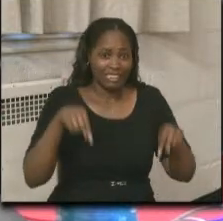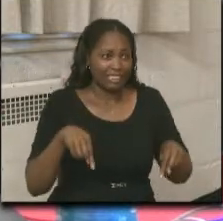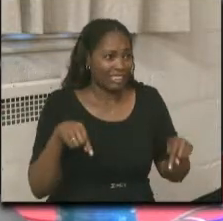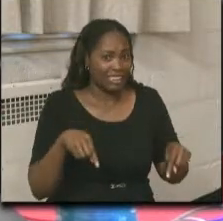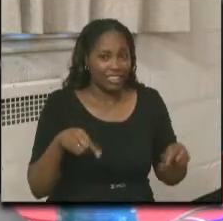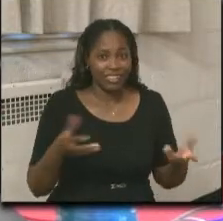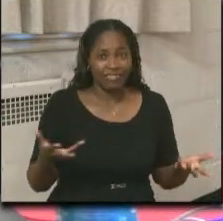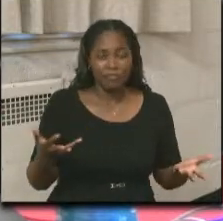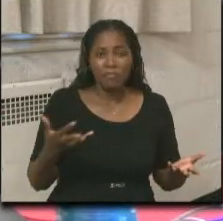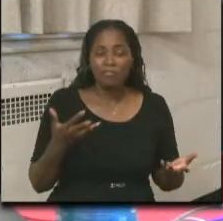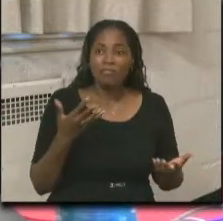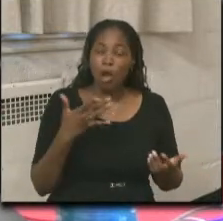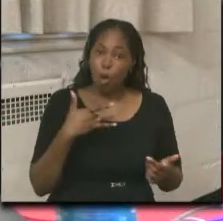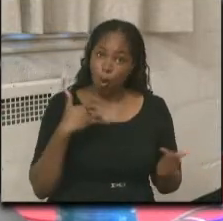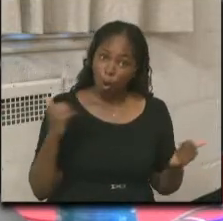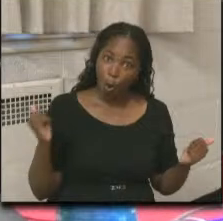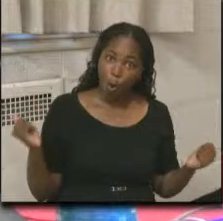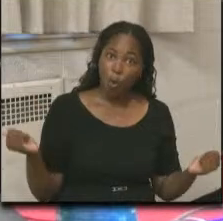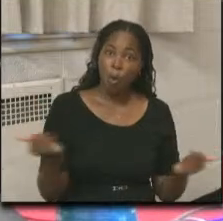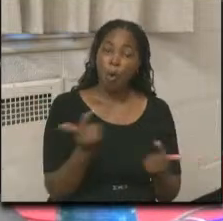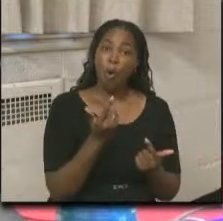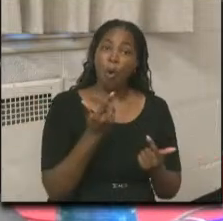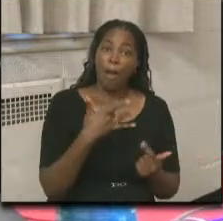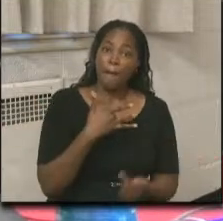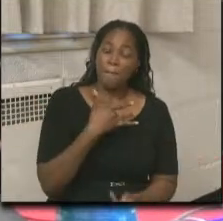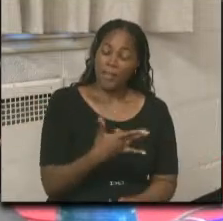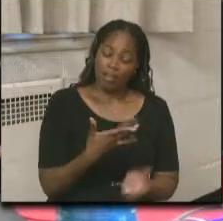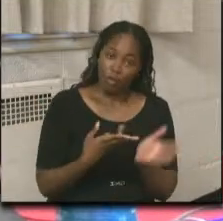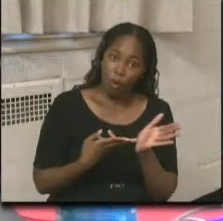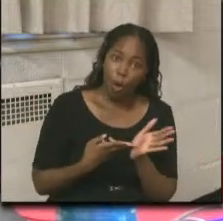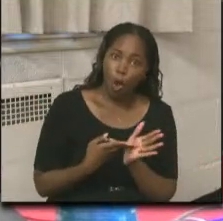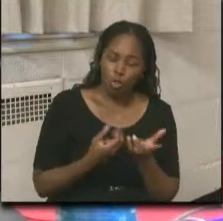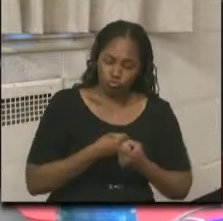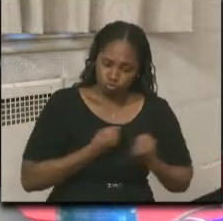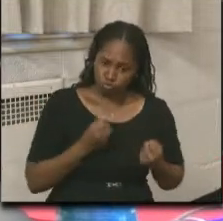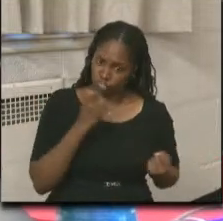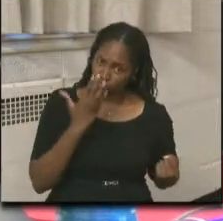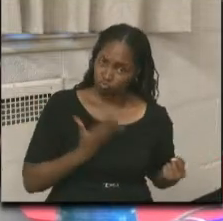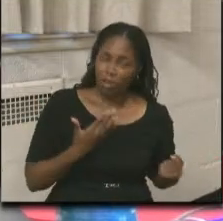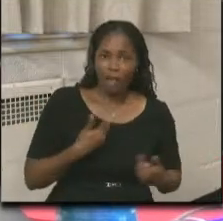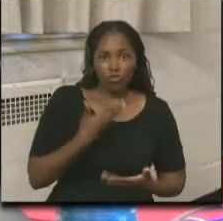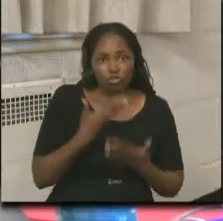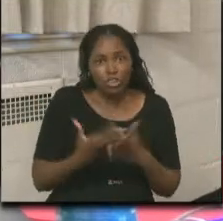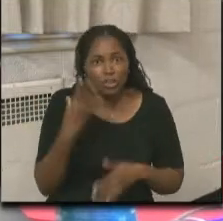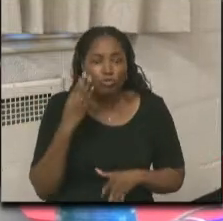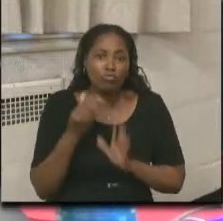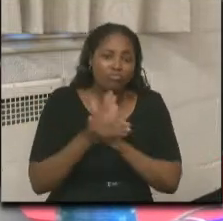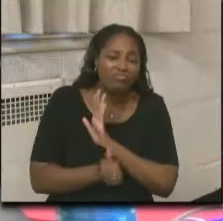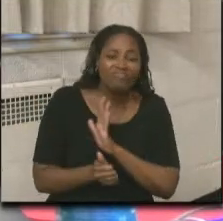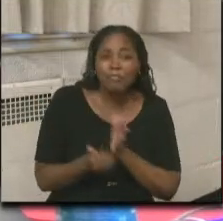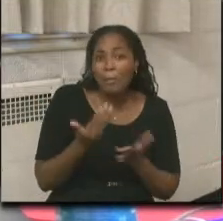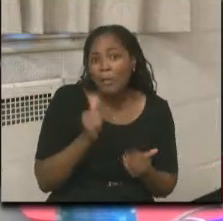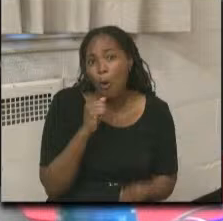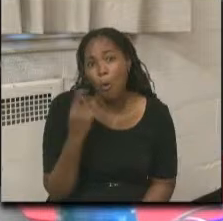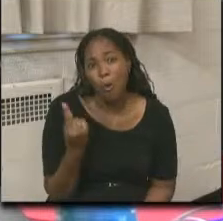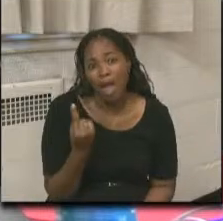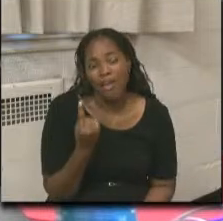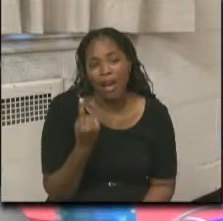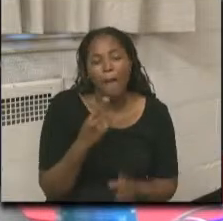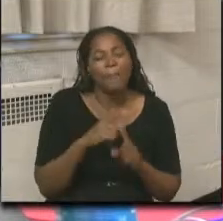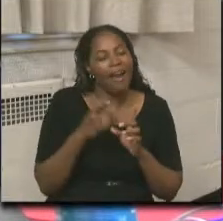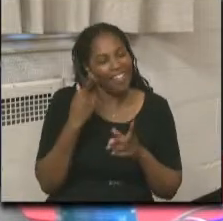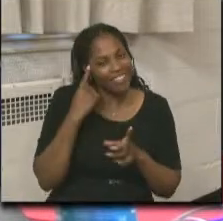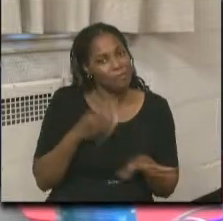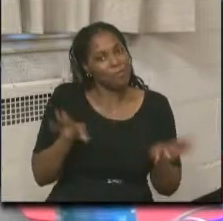authenticity, doesn't bring expertise. And so when we get good people who do, I just hope that even when you don't hear from the community, that